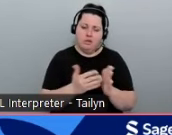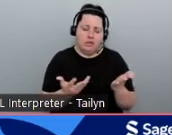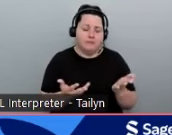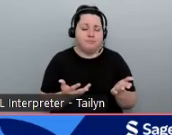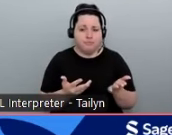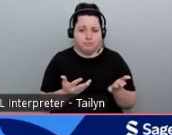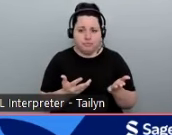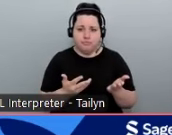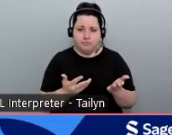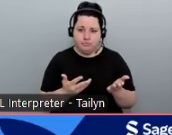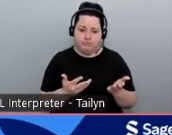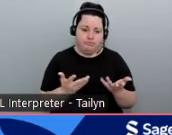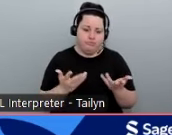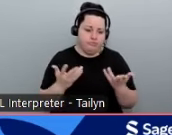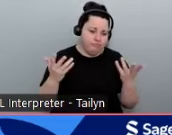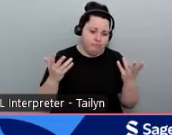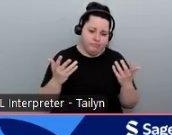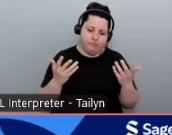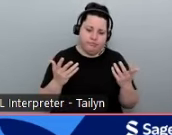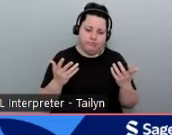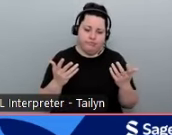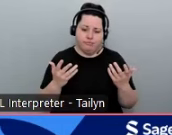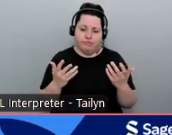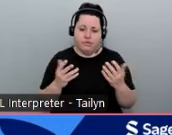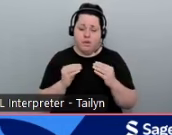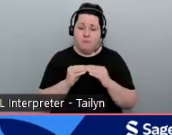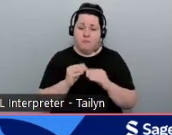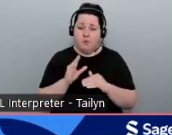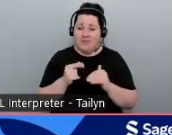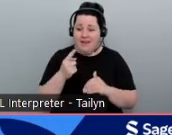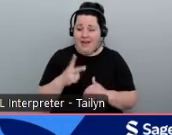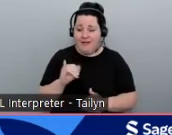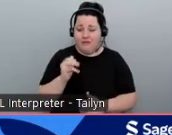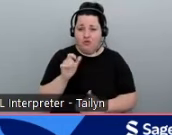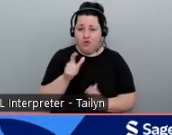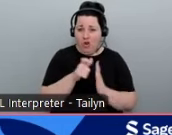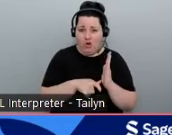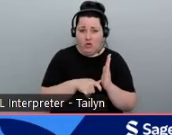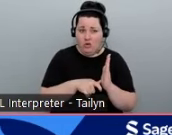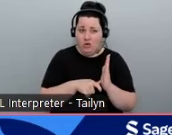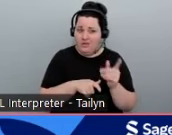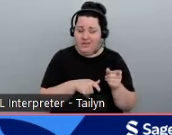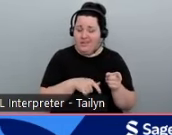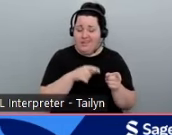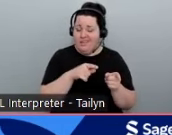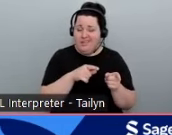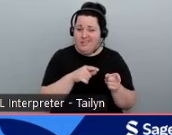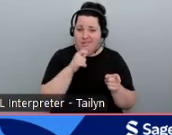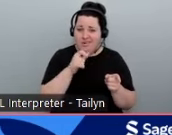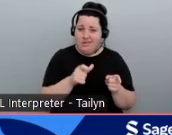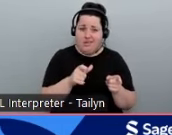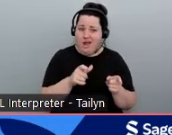you know, I'd say probably more than half of our journal articles don't get accepted by